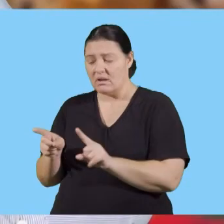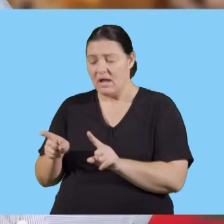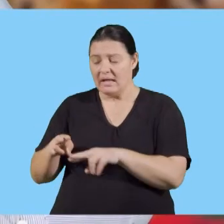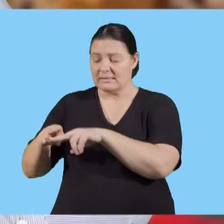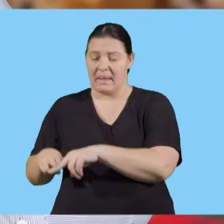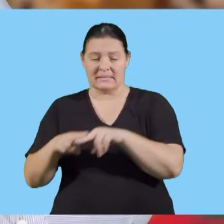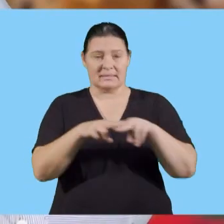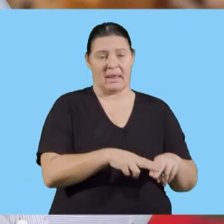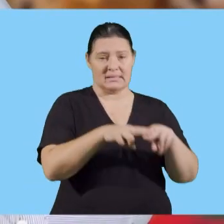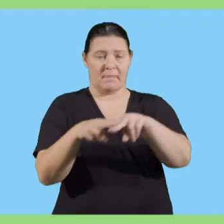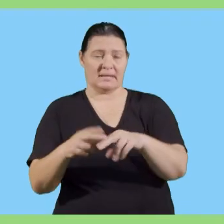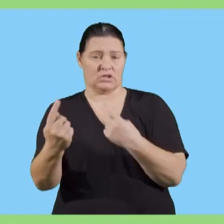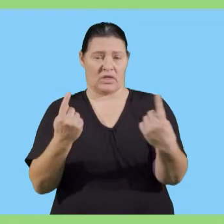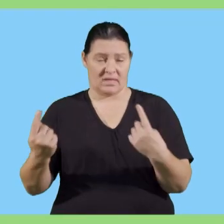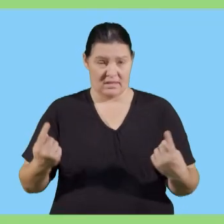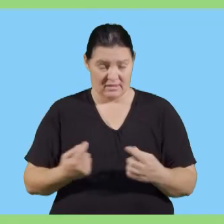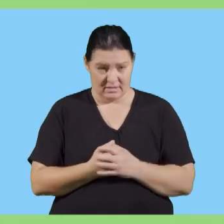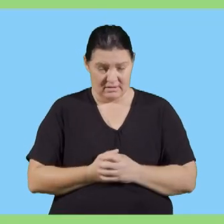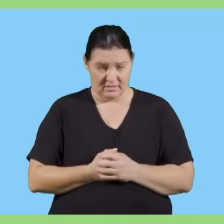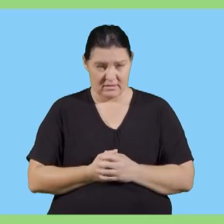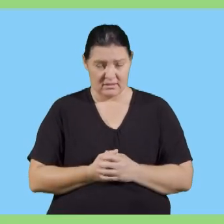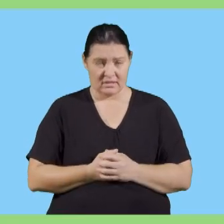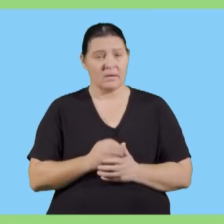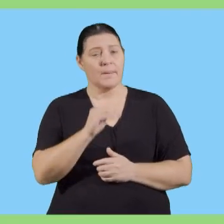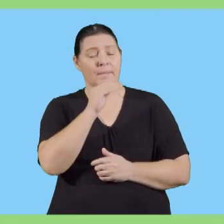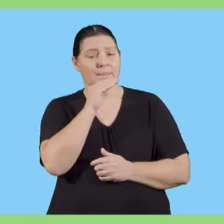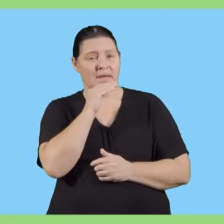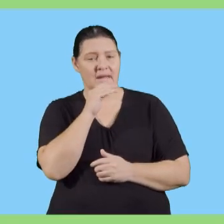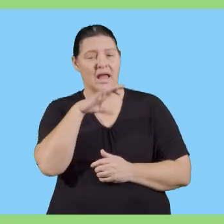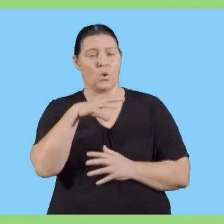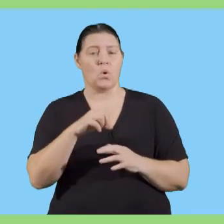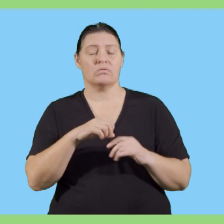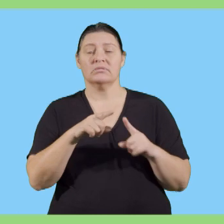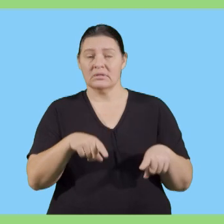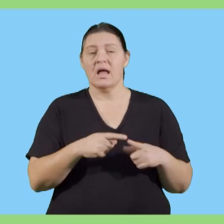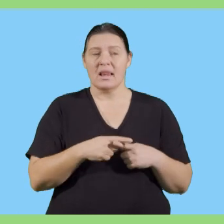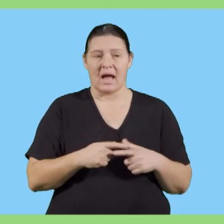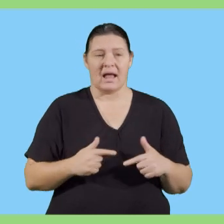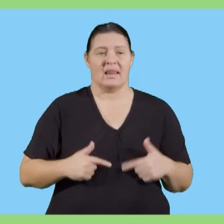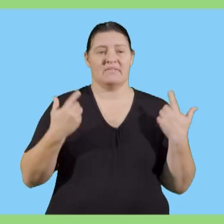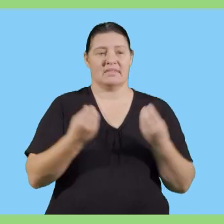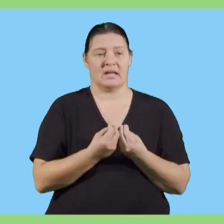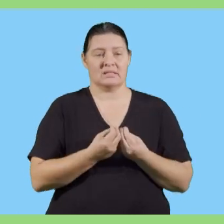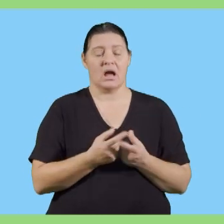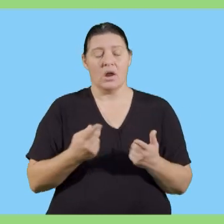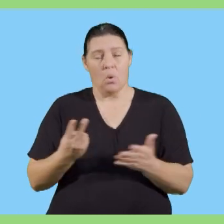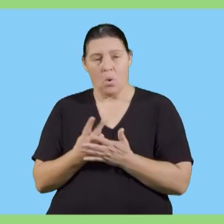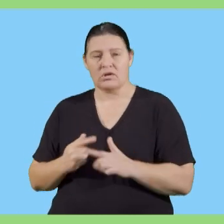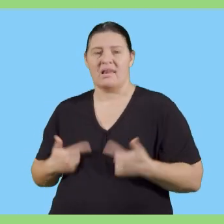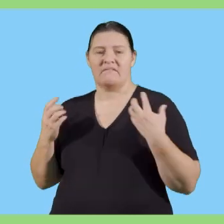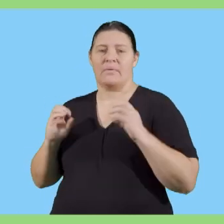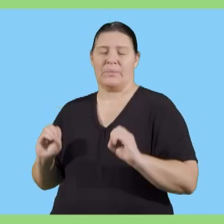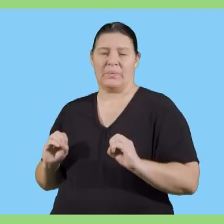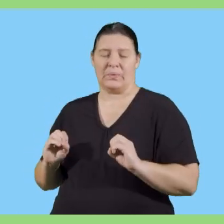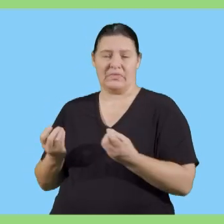made up of living parts and non-living parts of the environment. The living parts of